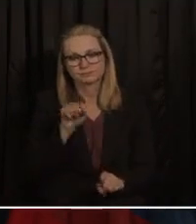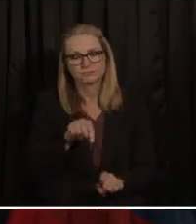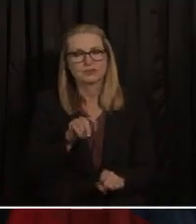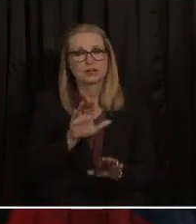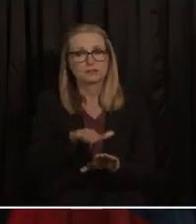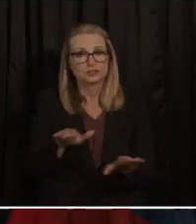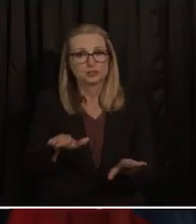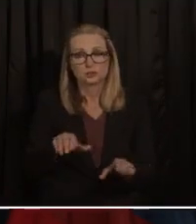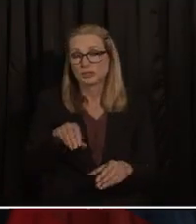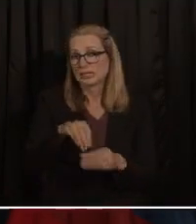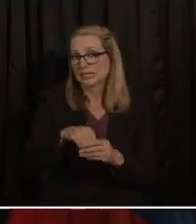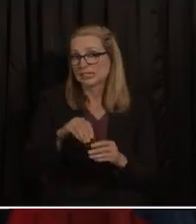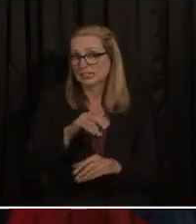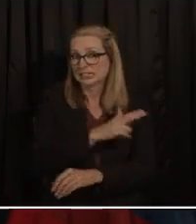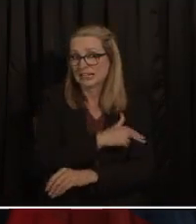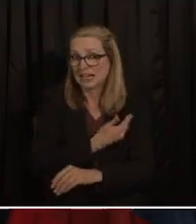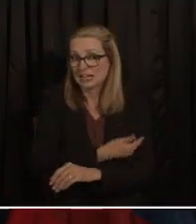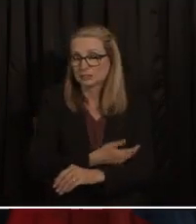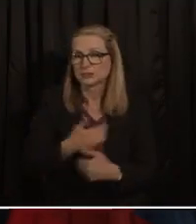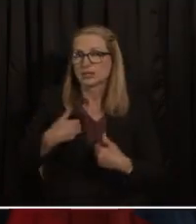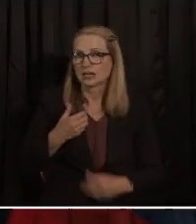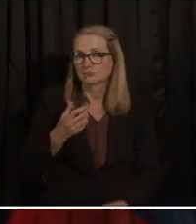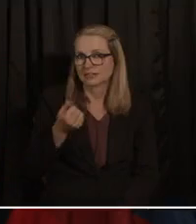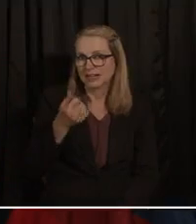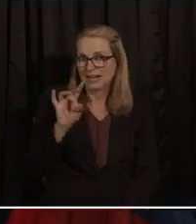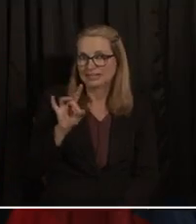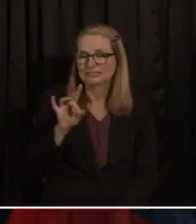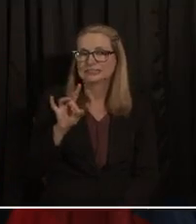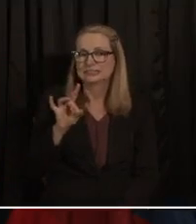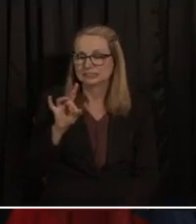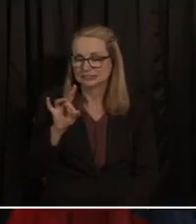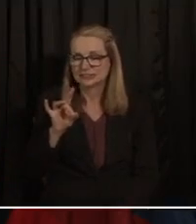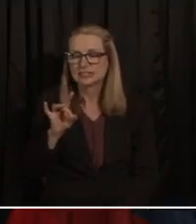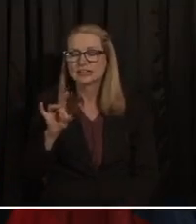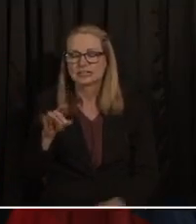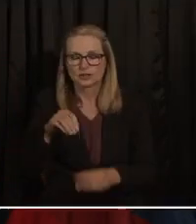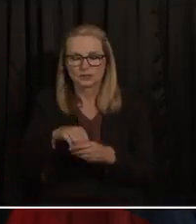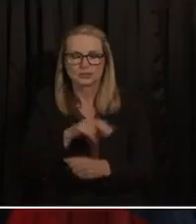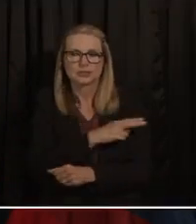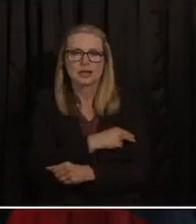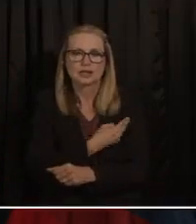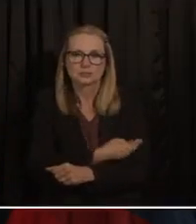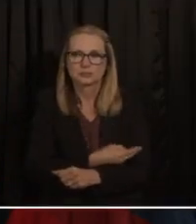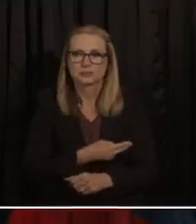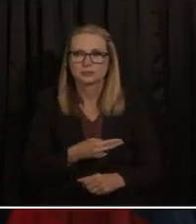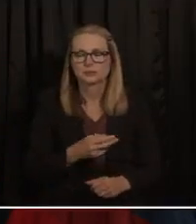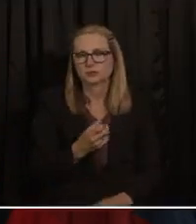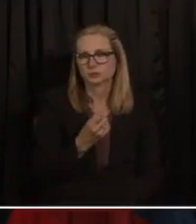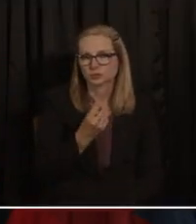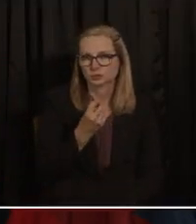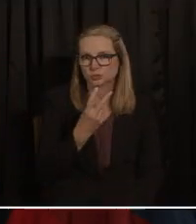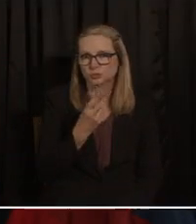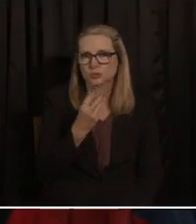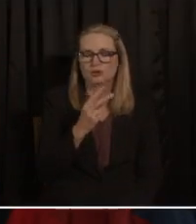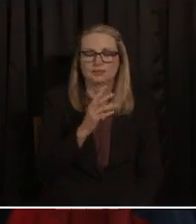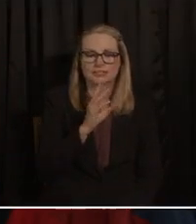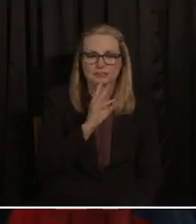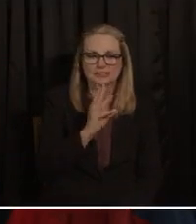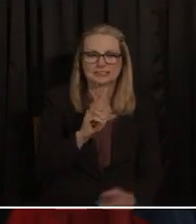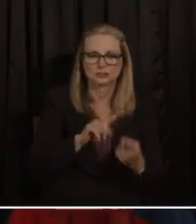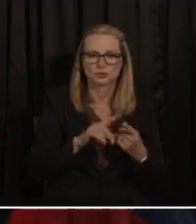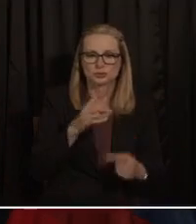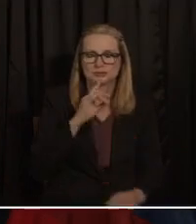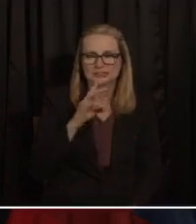in our state hospitalized for COVID, 12 that are 0 to 11 years old, and 6 that are 12 to 17-year-old.